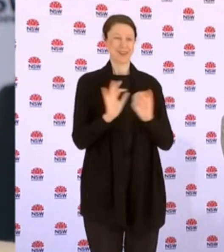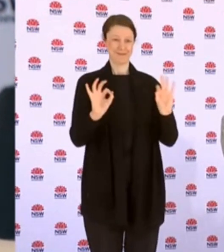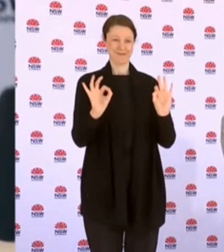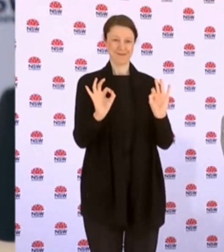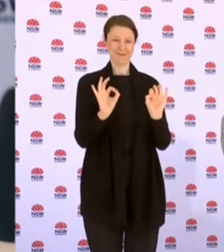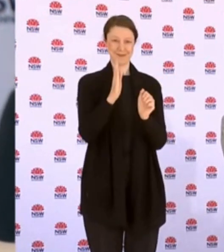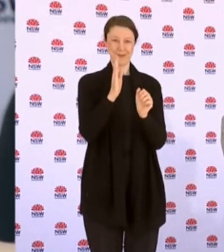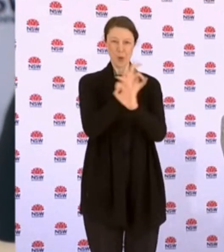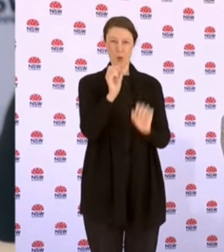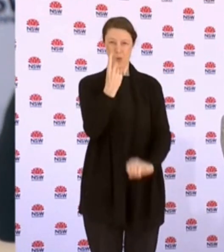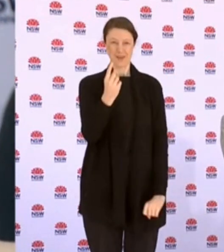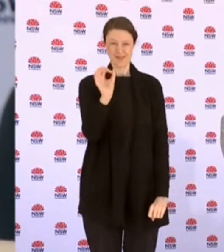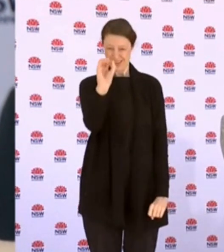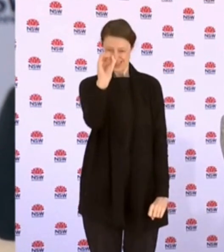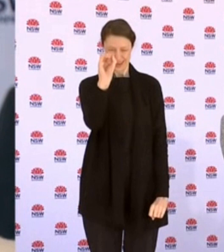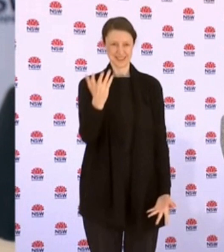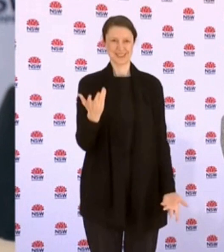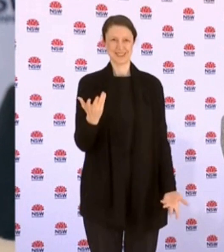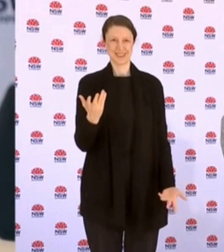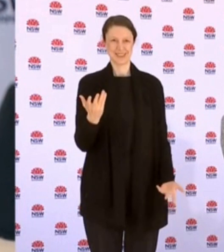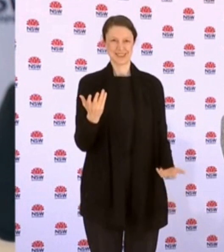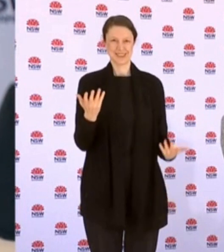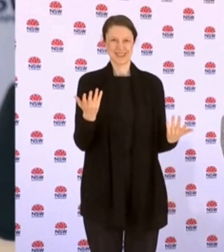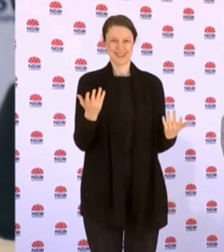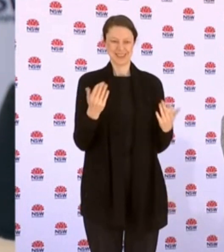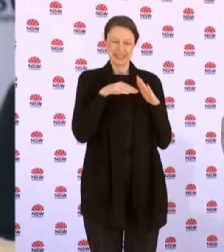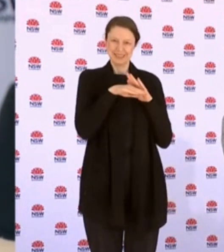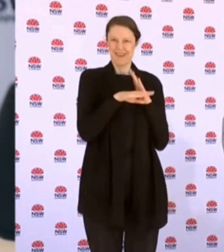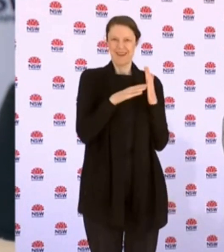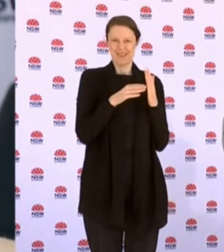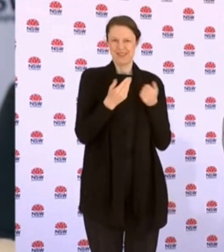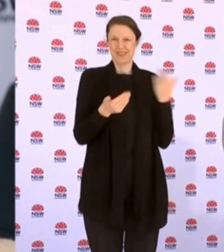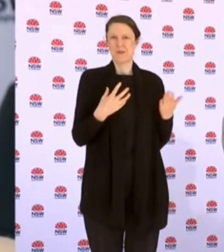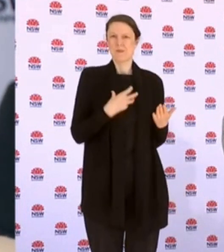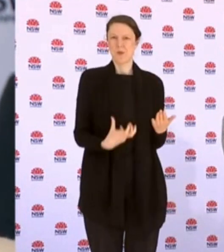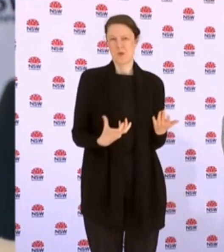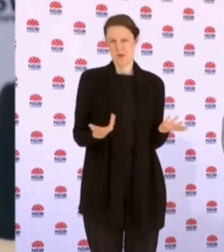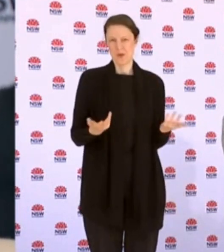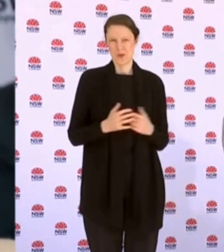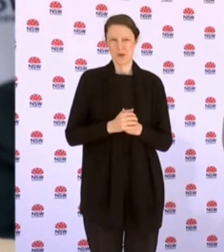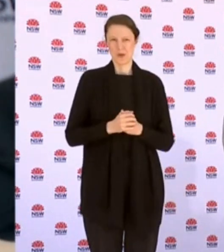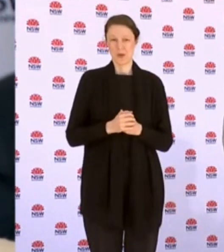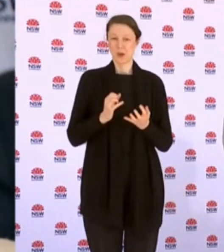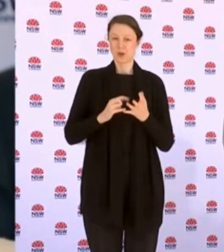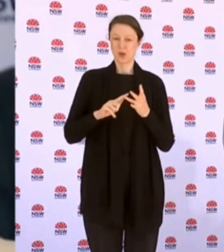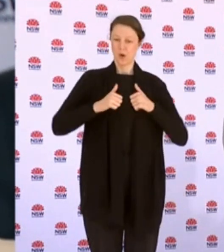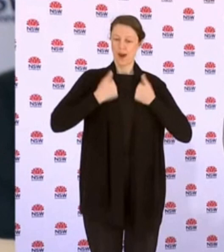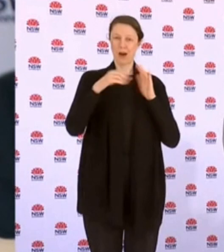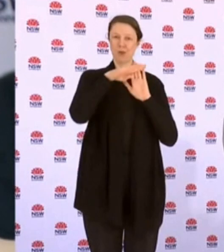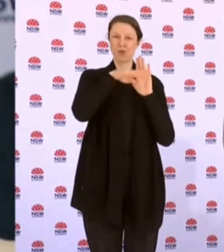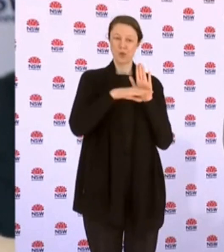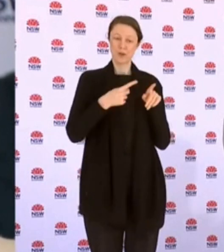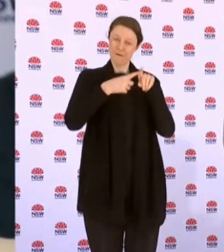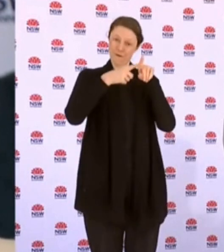settings... What we base our settings on is the best health advice. And in relation to your recent